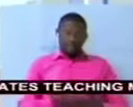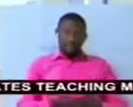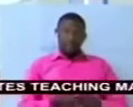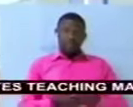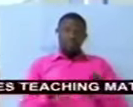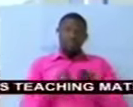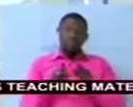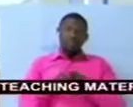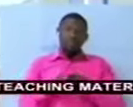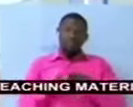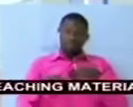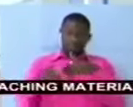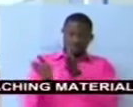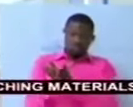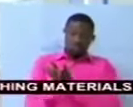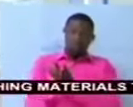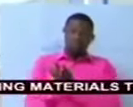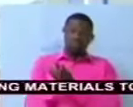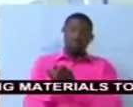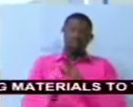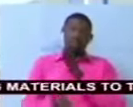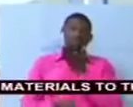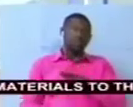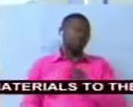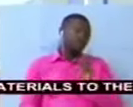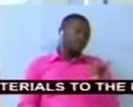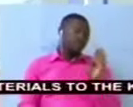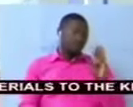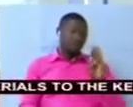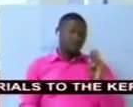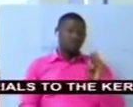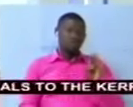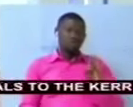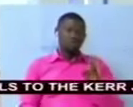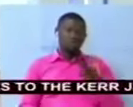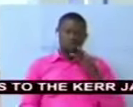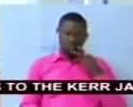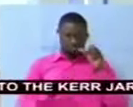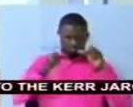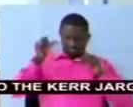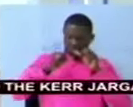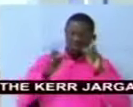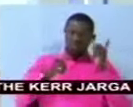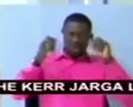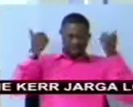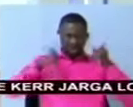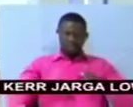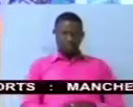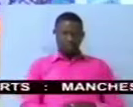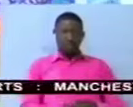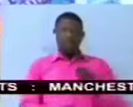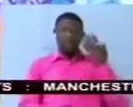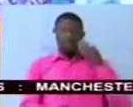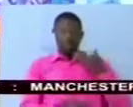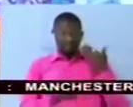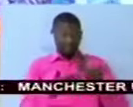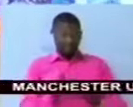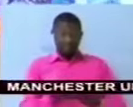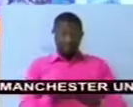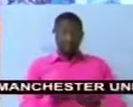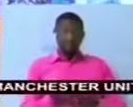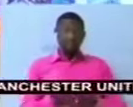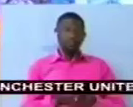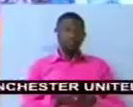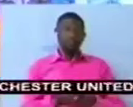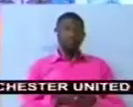finished assisting them or checking them, what happened? What did they do? They were pare. When they were done with them,